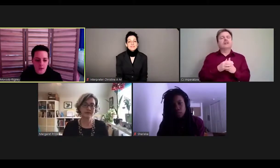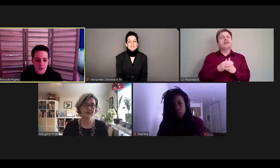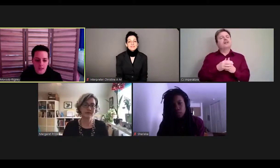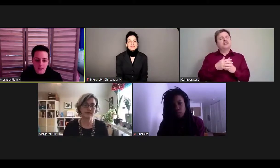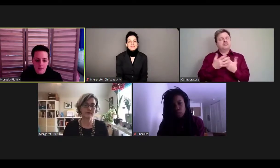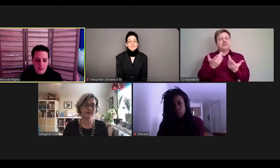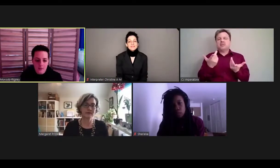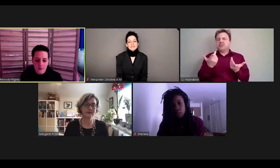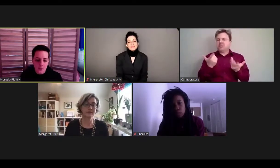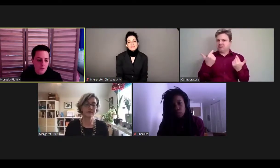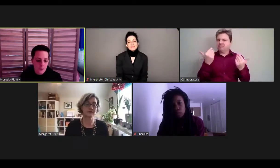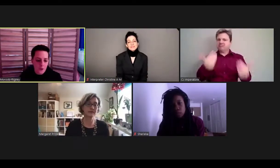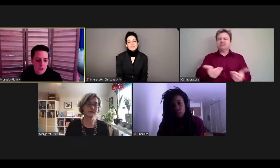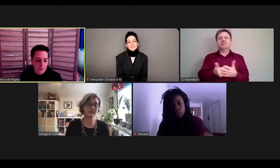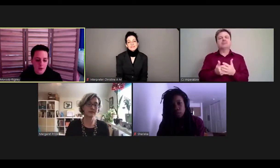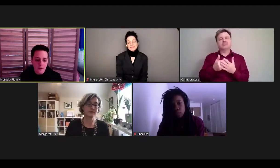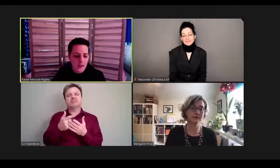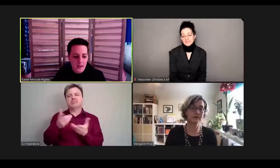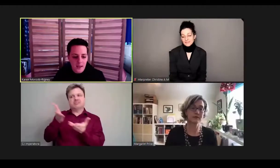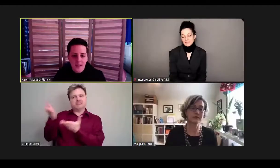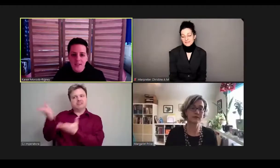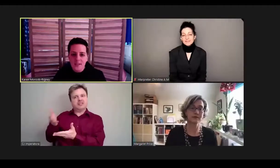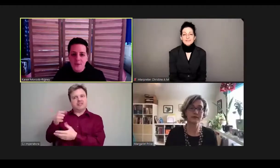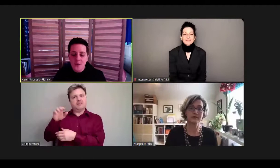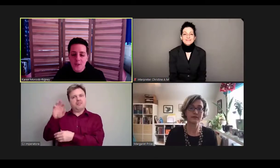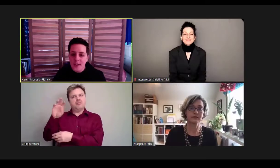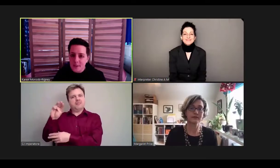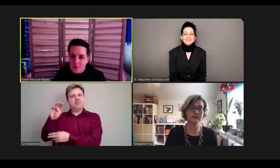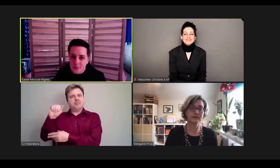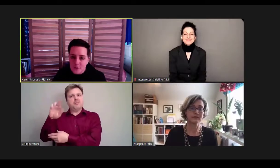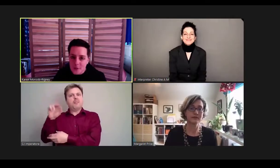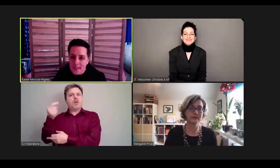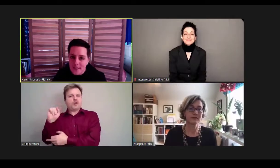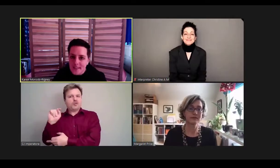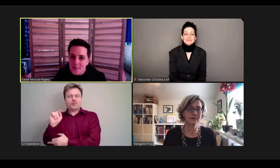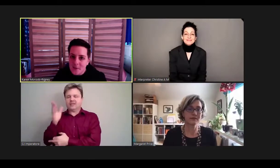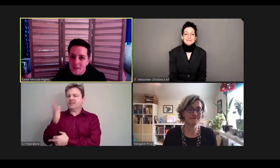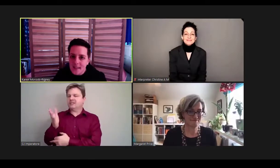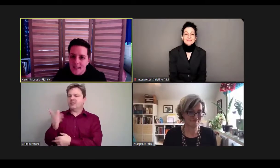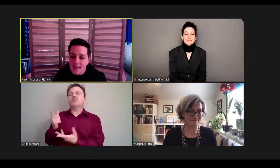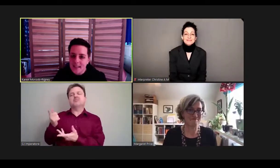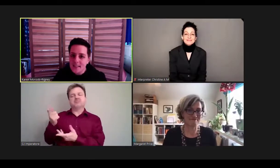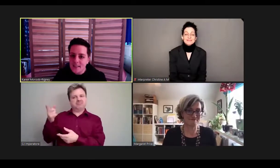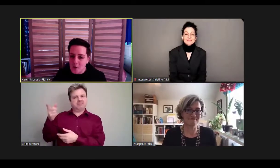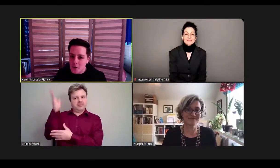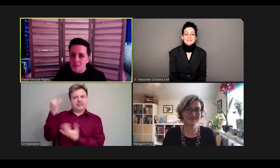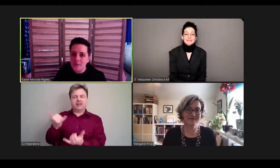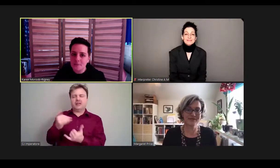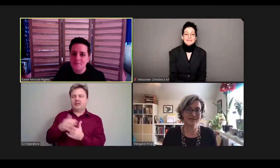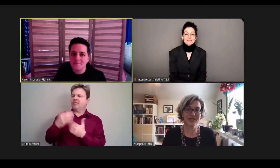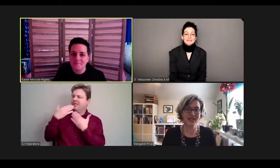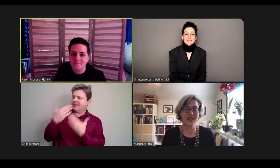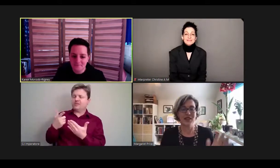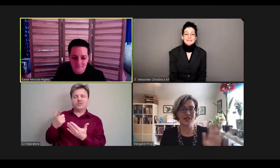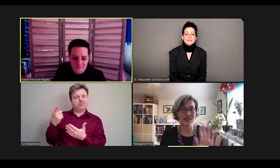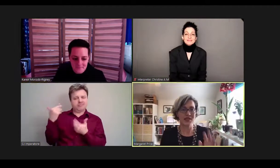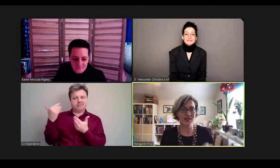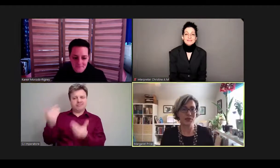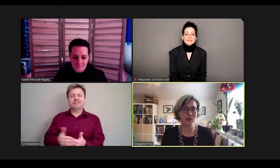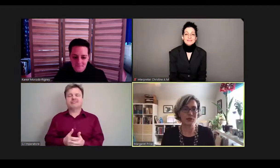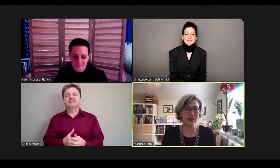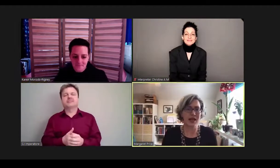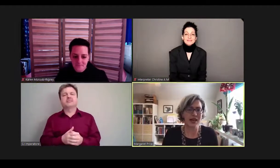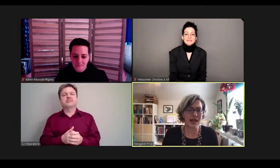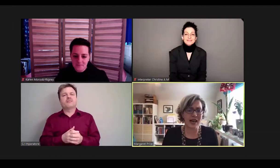to give the virtual floor to Margaret. So thank you for joining us, Margaret, and it's all yours. Thank